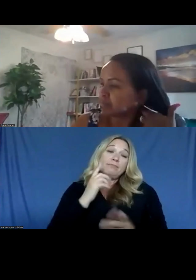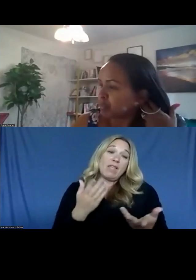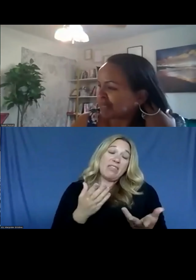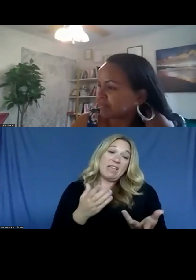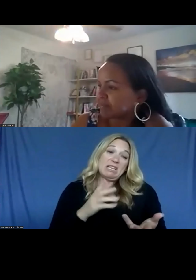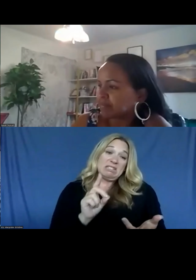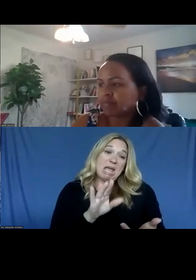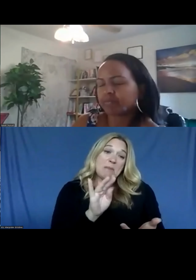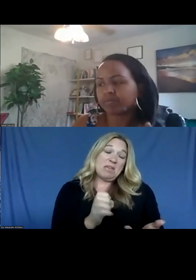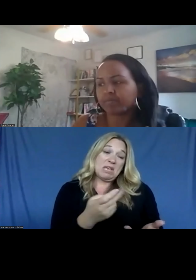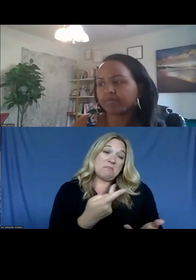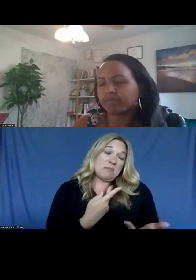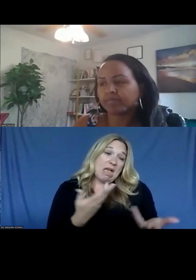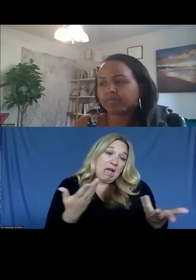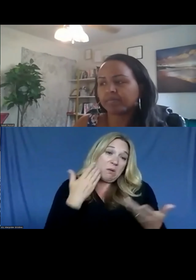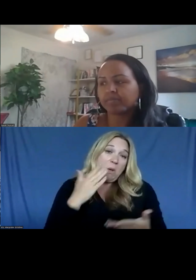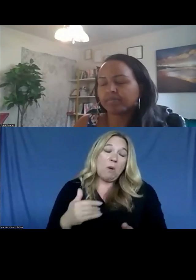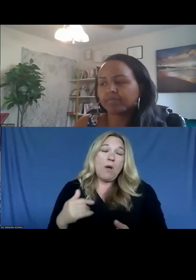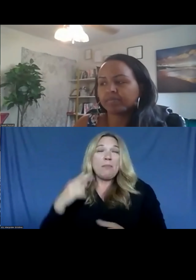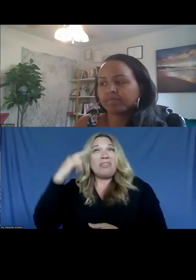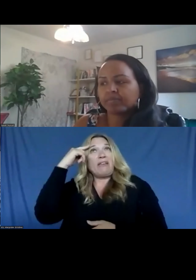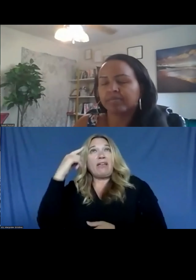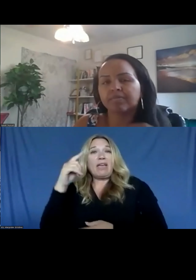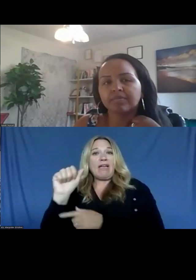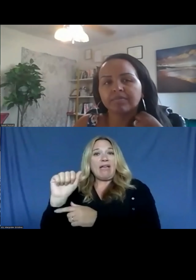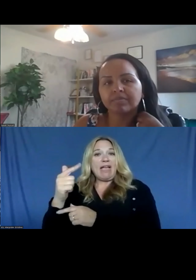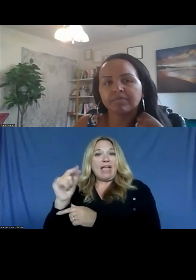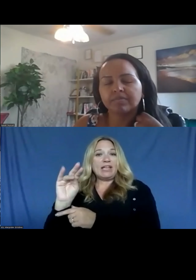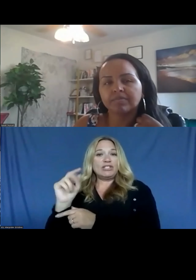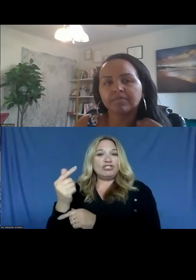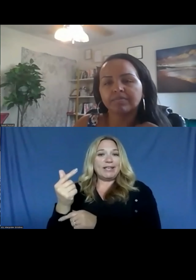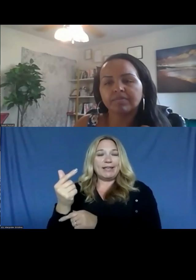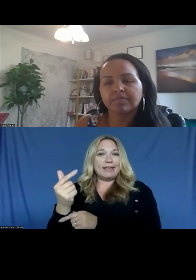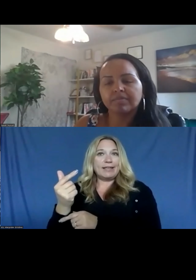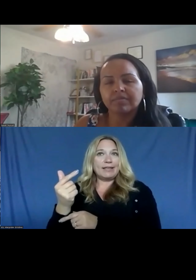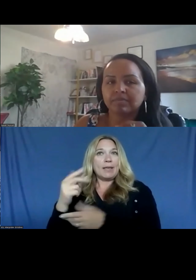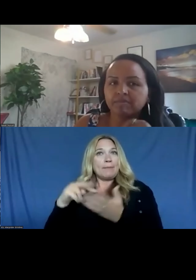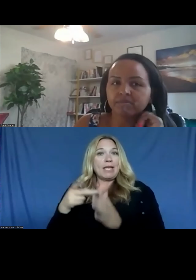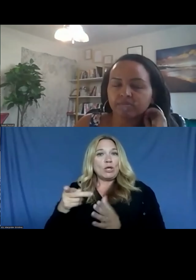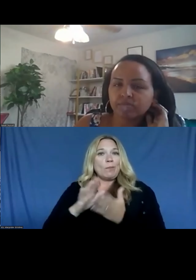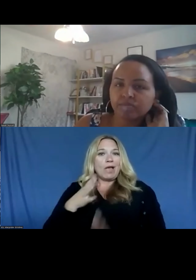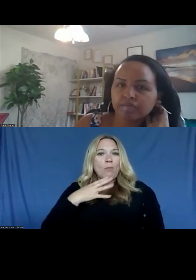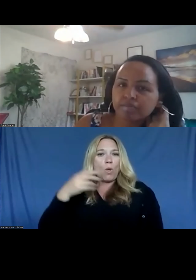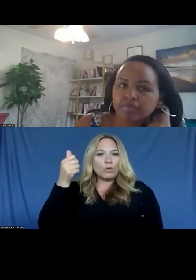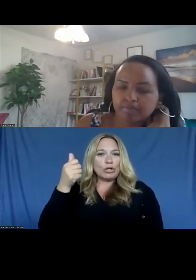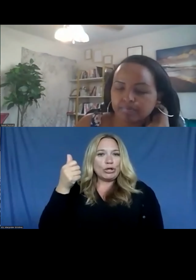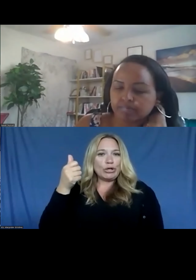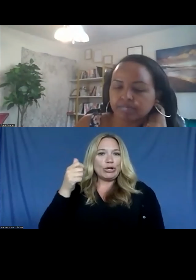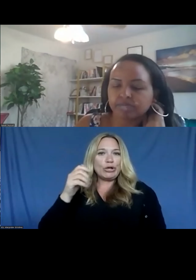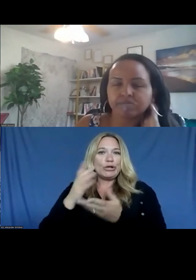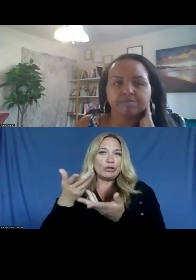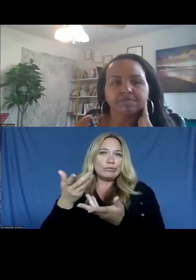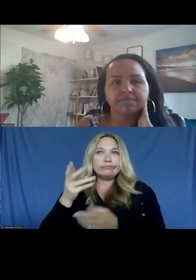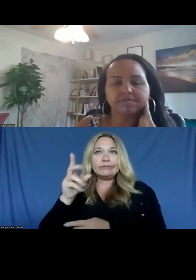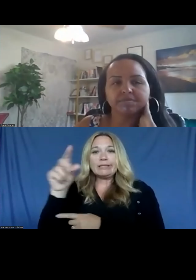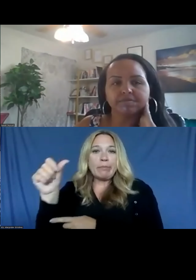know, I guess I've been on the spiel for a little bit, but thinking about aging is not just, you get older, you get a disability, but this can happen at any